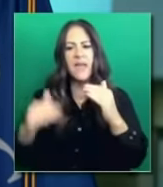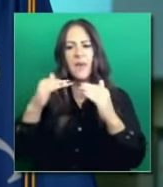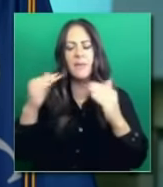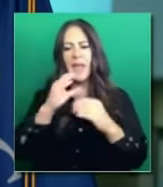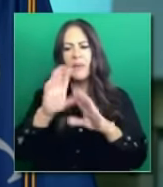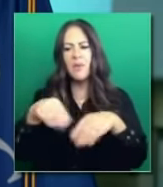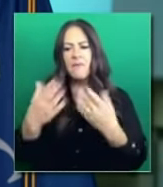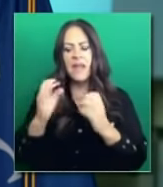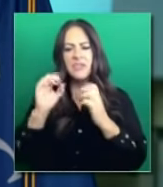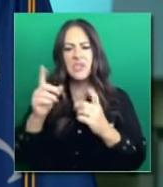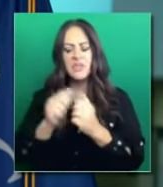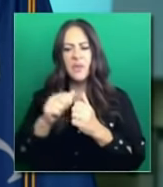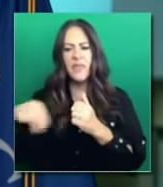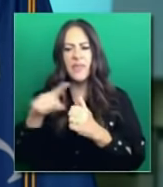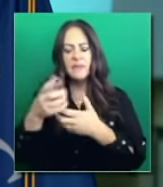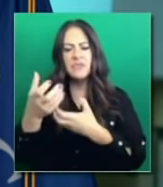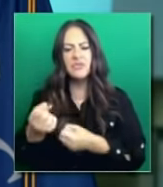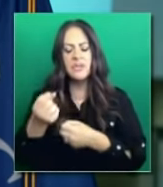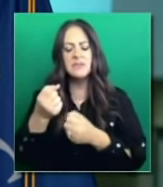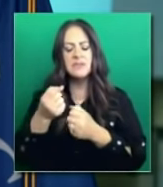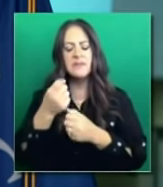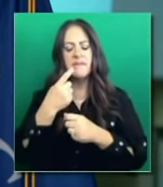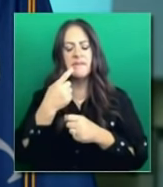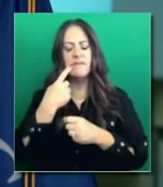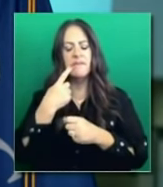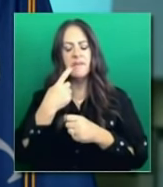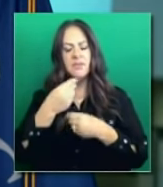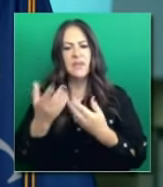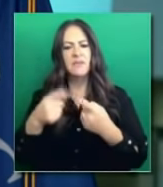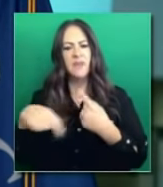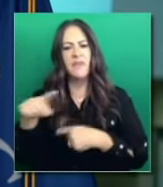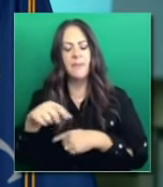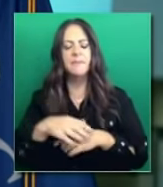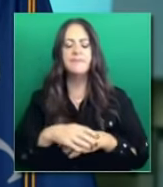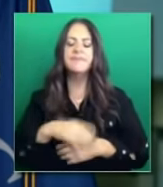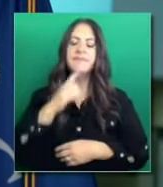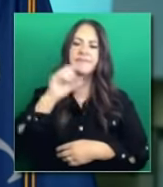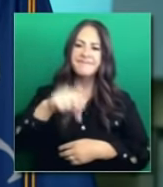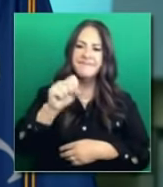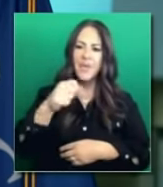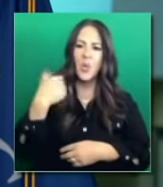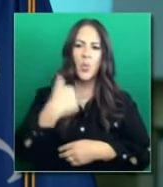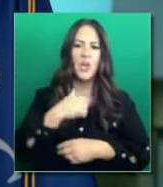a foundational principle for us to reach out into communities